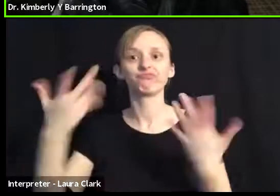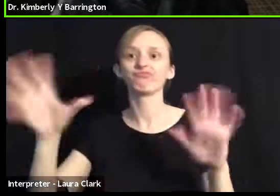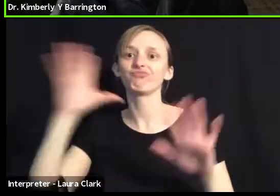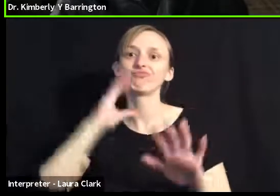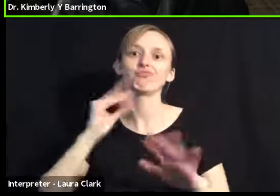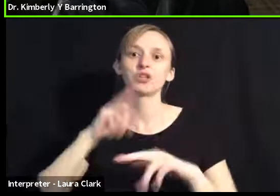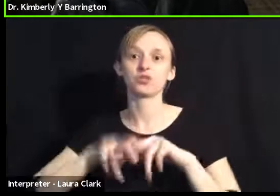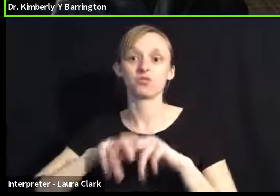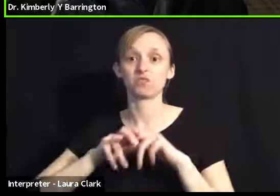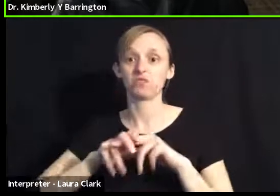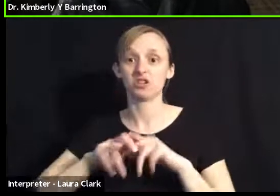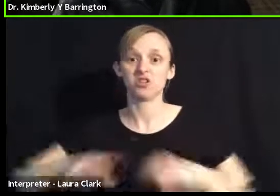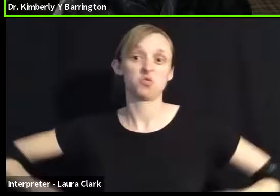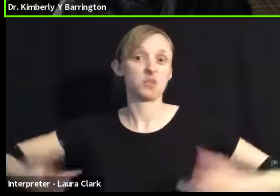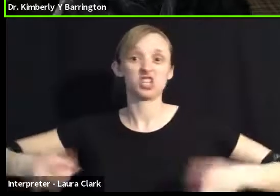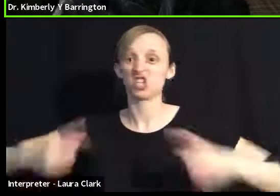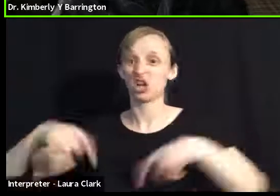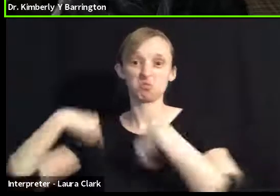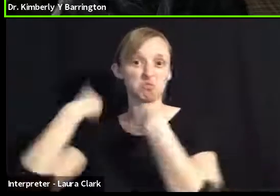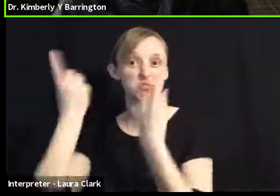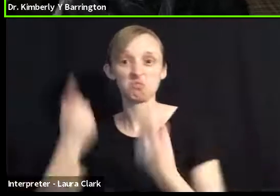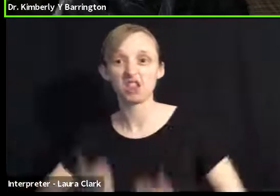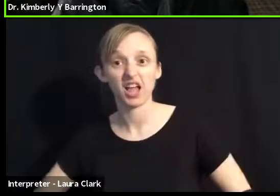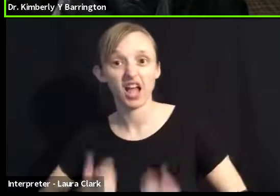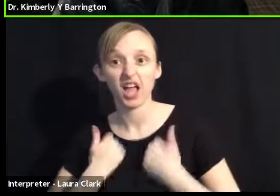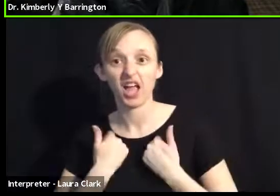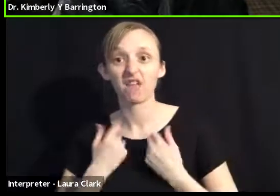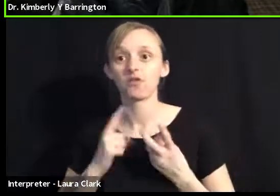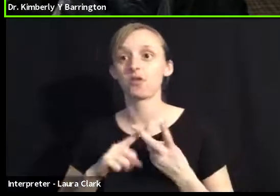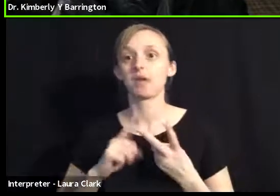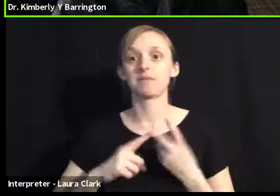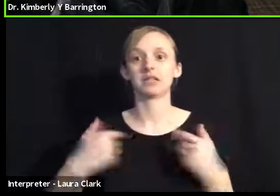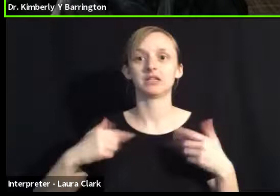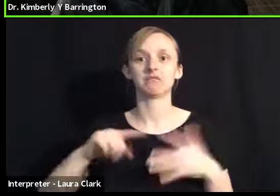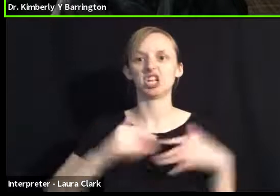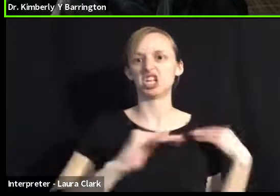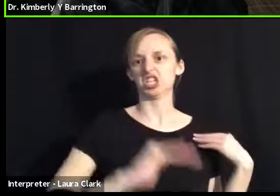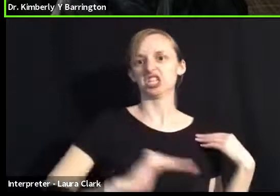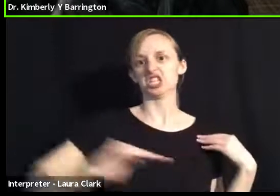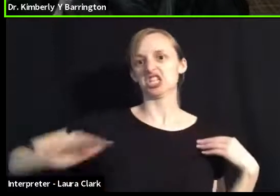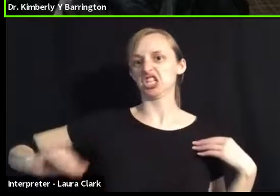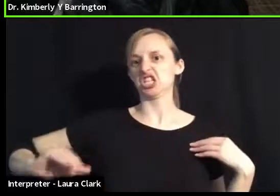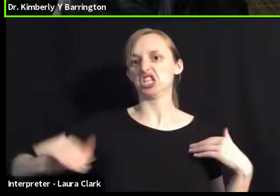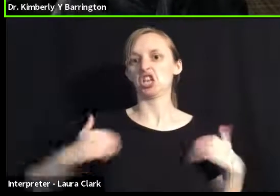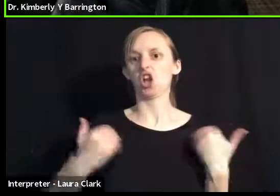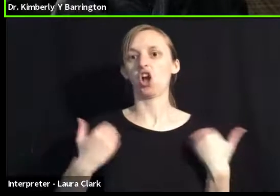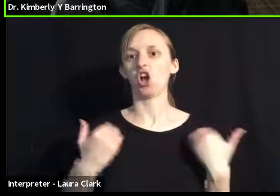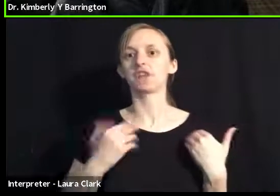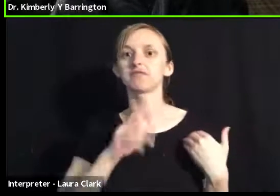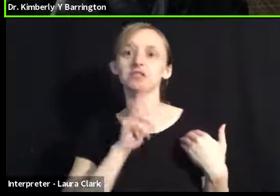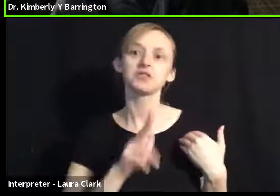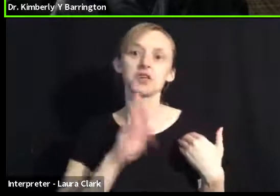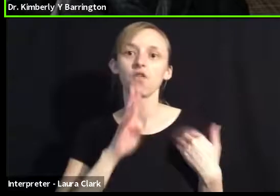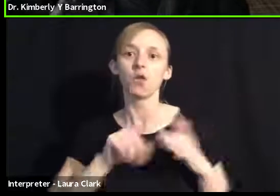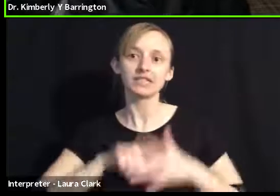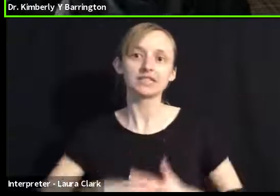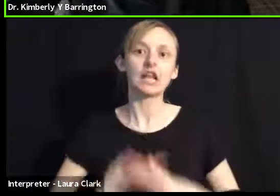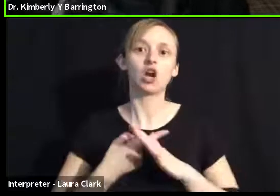their life, those who may start using one at 3 or 4 years old, and even those who are